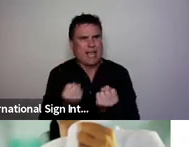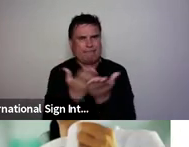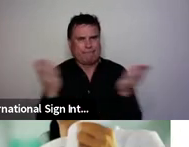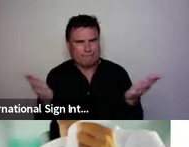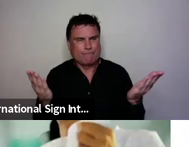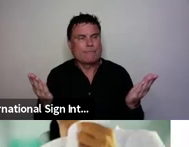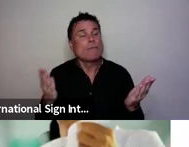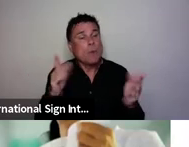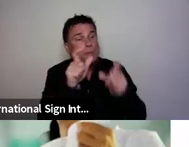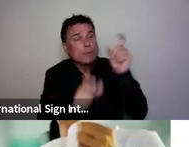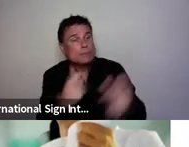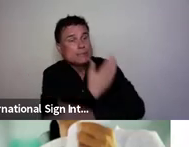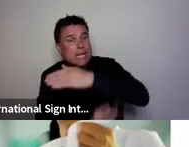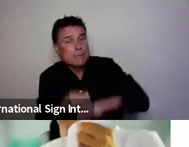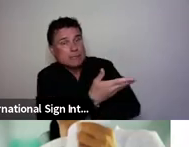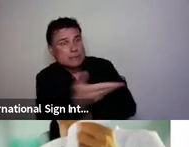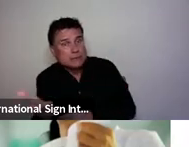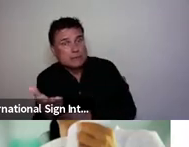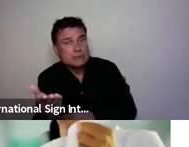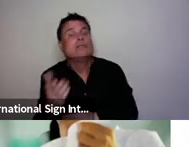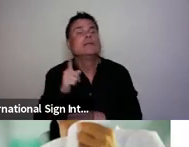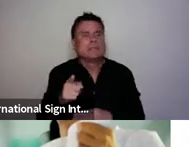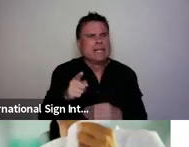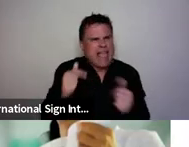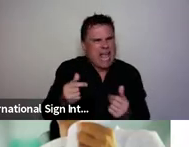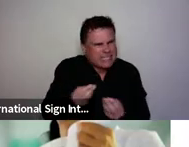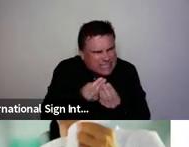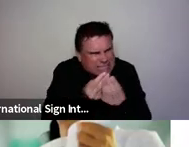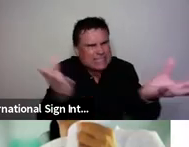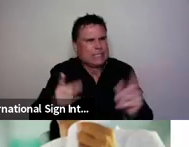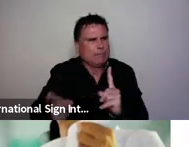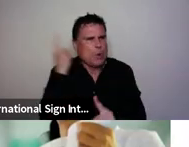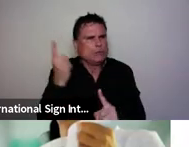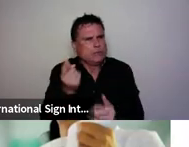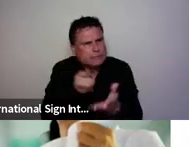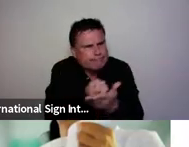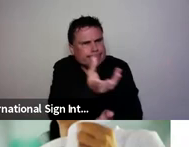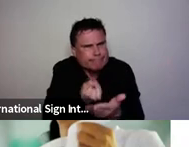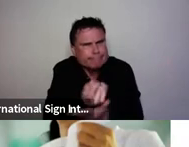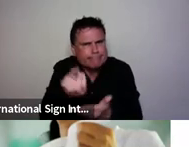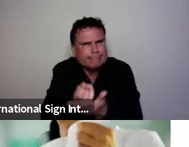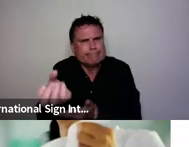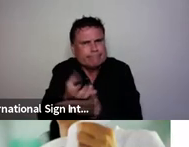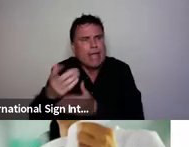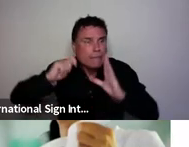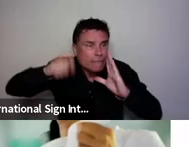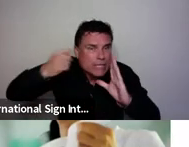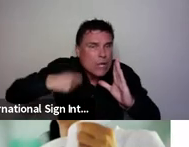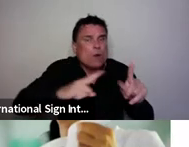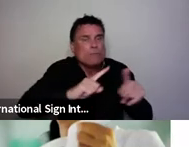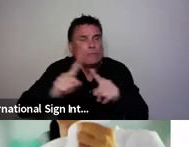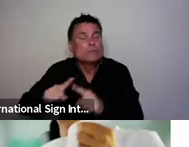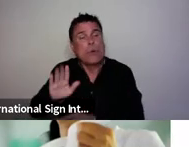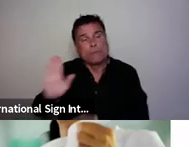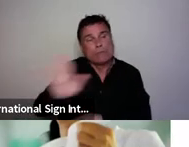well as a video, and other materials from the country level have also been developed around COVID. Next slide, please.